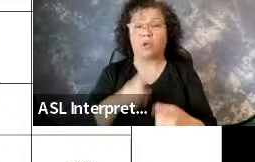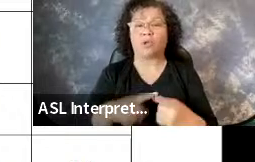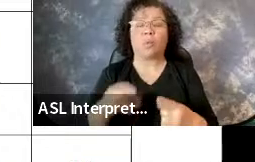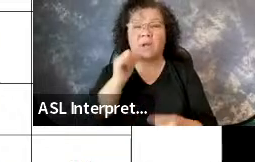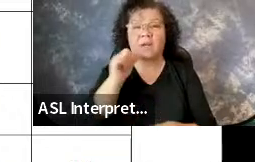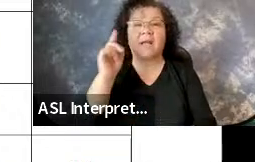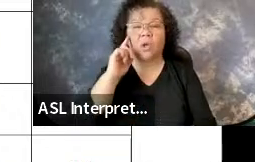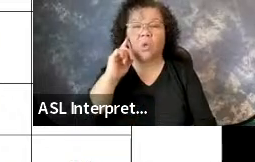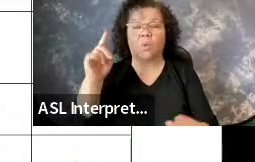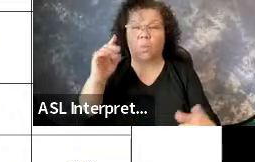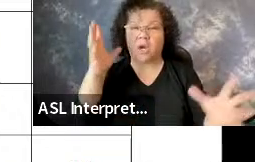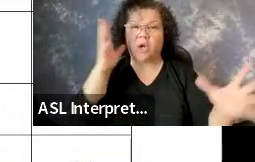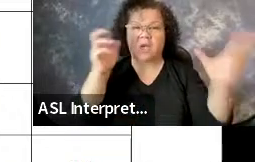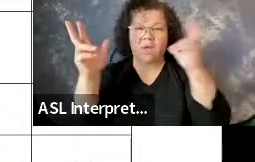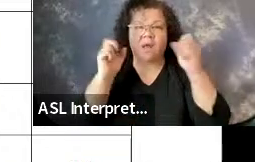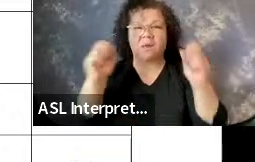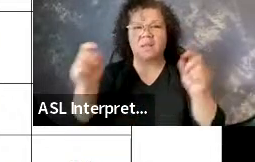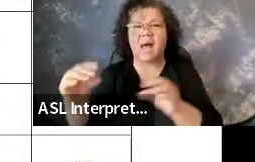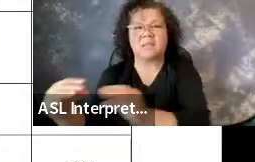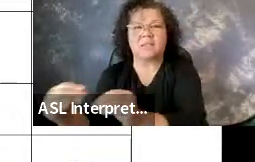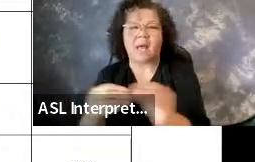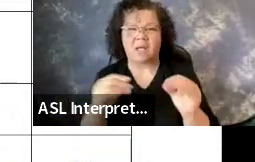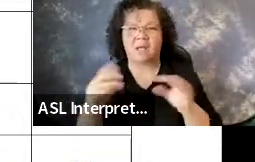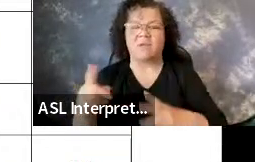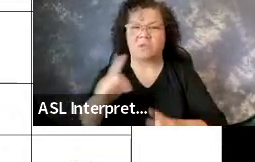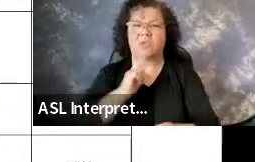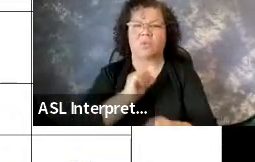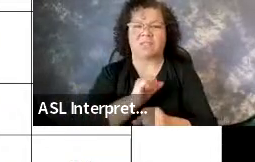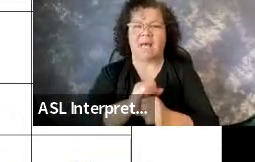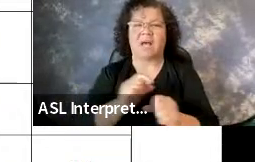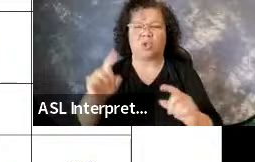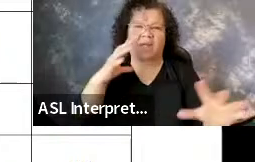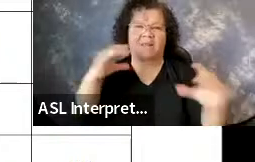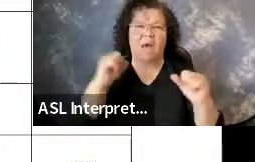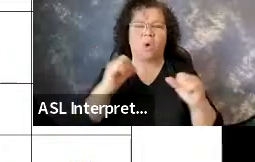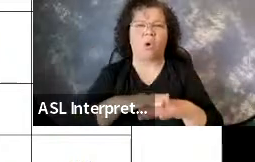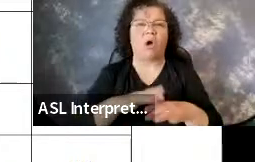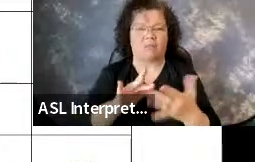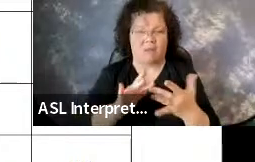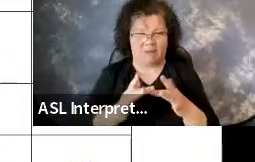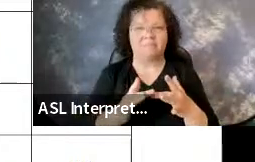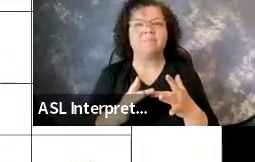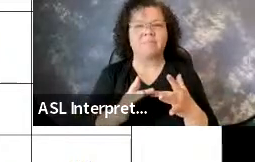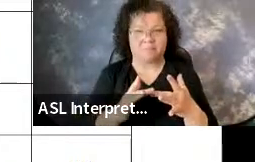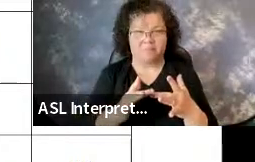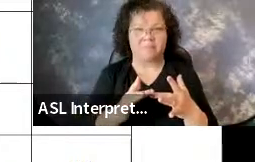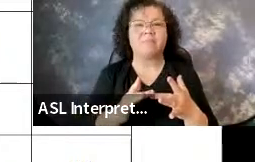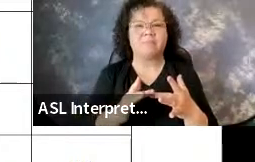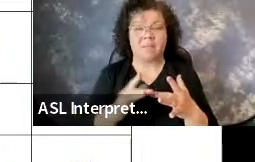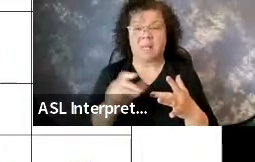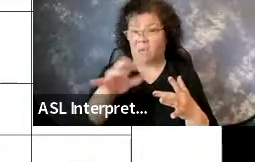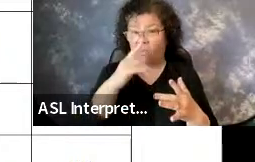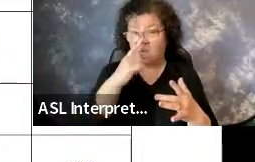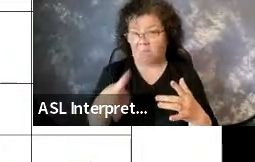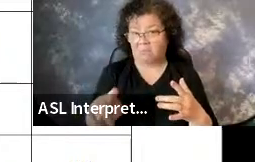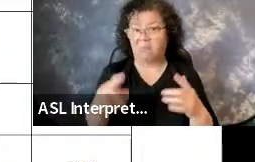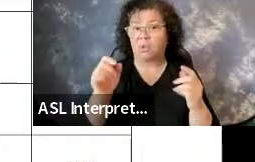because they hear a lot. If we're just having a little conversation, it's actually really loud online. And so I think if we can do that, and